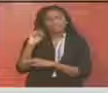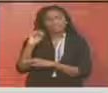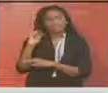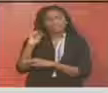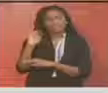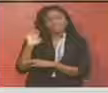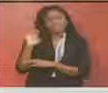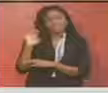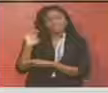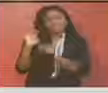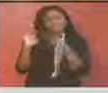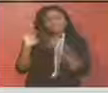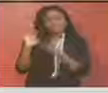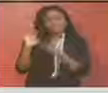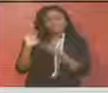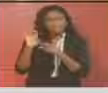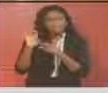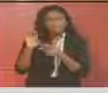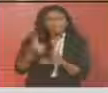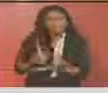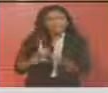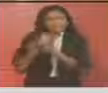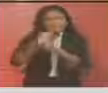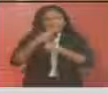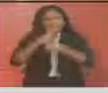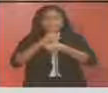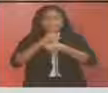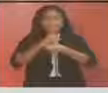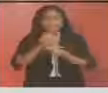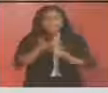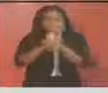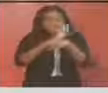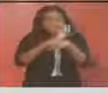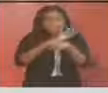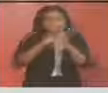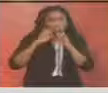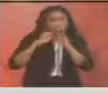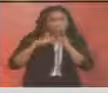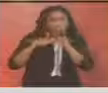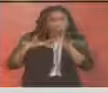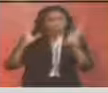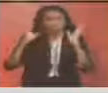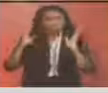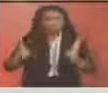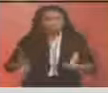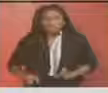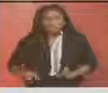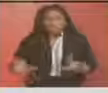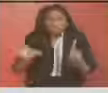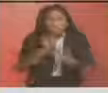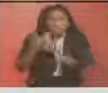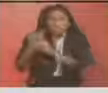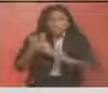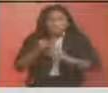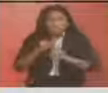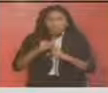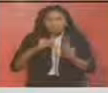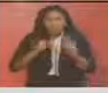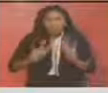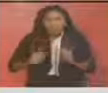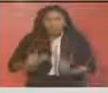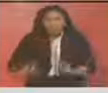the information to make a new virus particle in the next cell that it infects. So during infection, every time a copy of the genome is